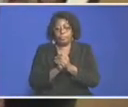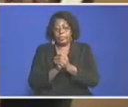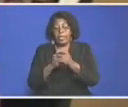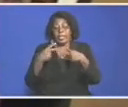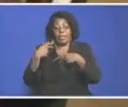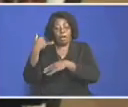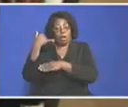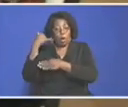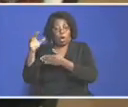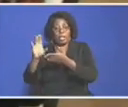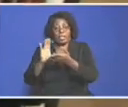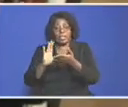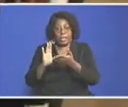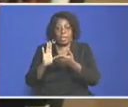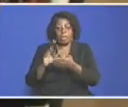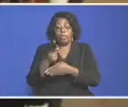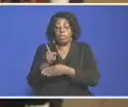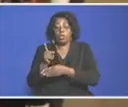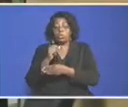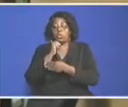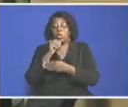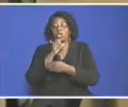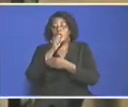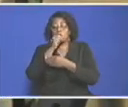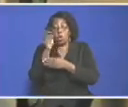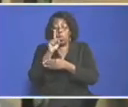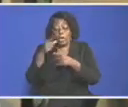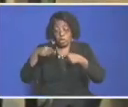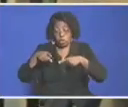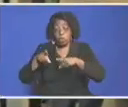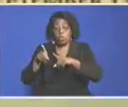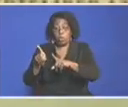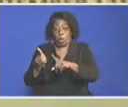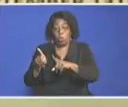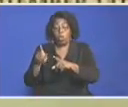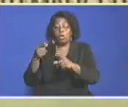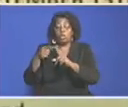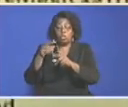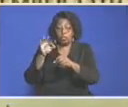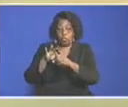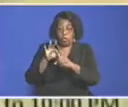has been established for those unsure of their polling stations. One of those numbers,